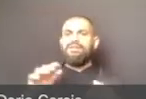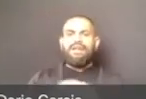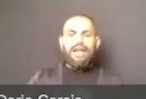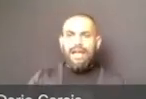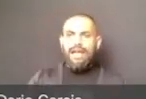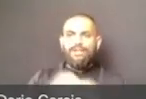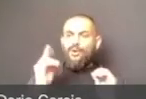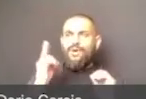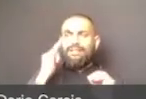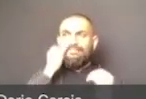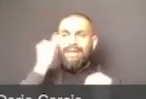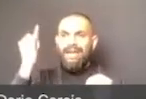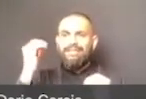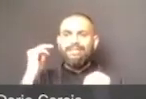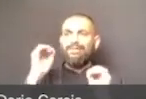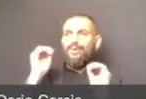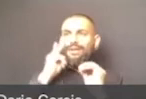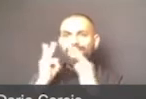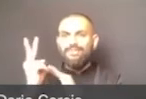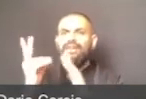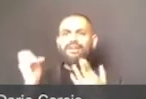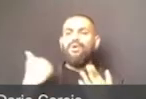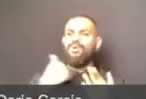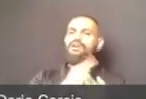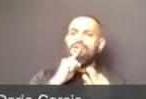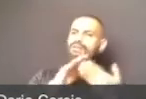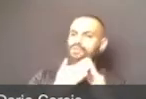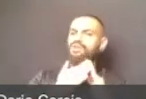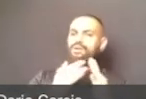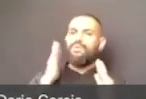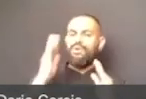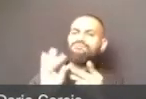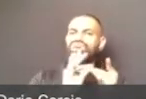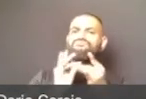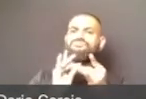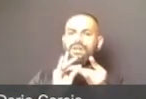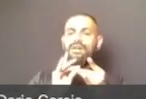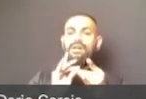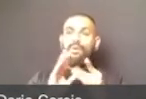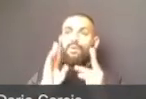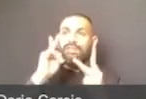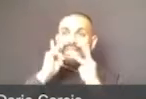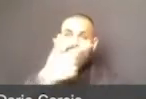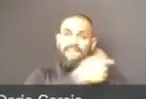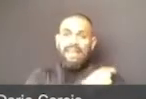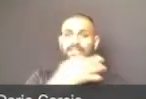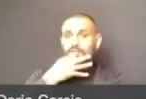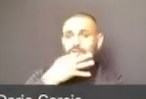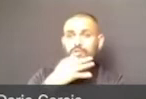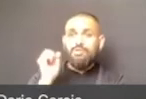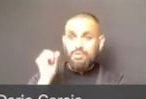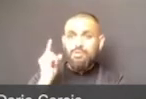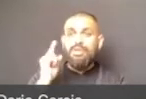but we're a great community. Together, we will get through this time together. There will be a vaccine. But our goal is to keep, you